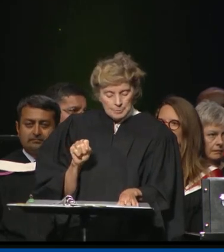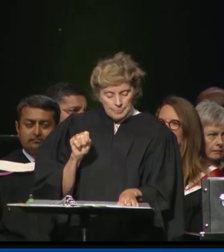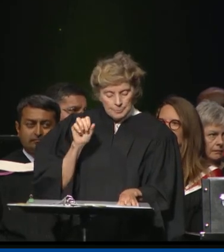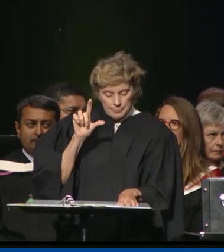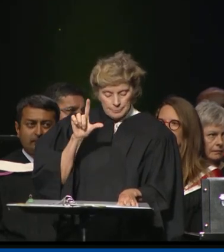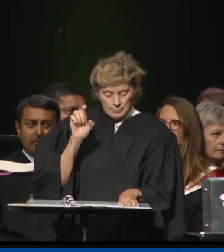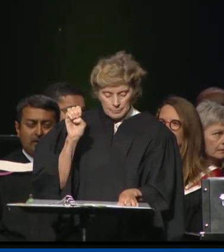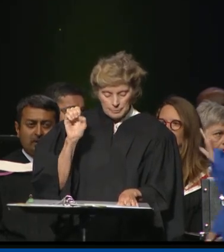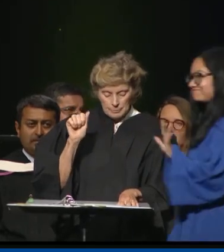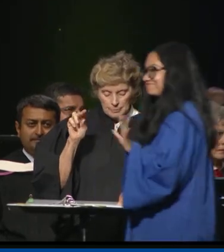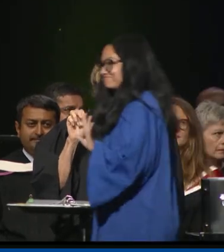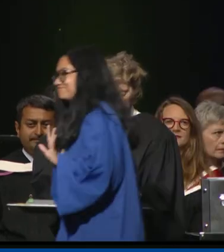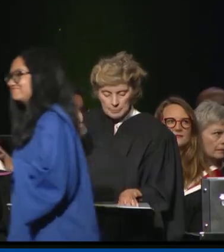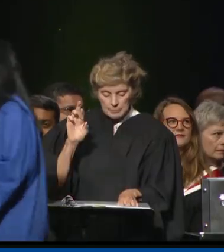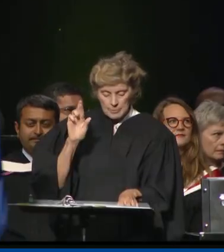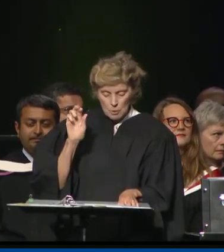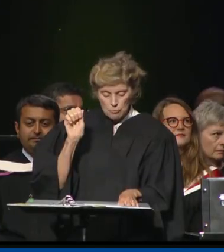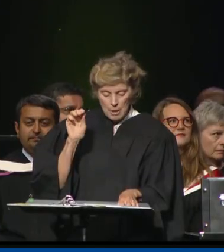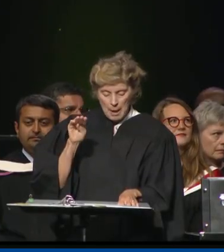Leanne Rambali.